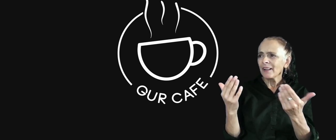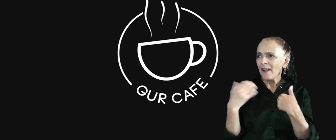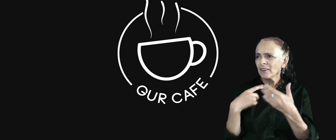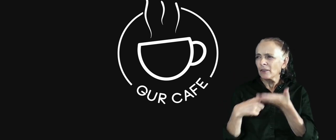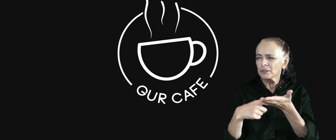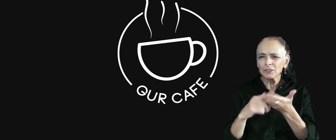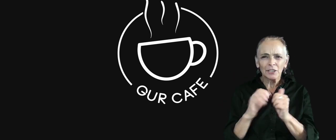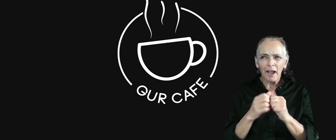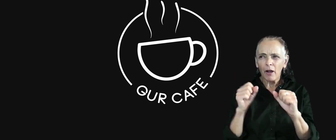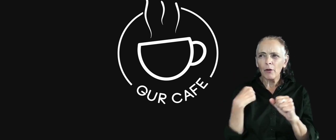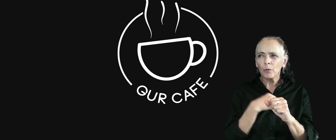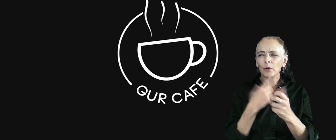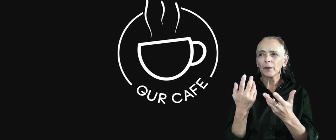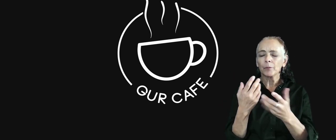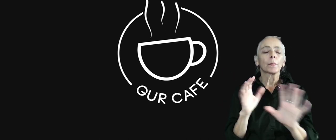how do we, so